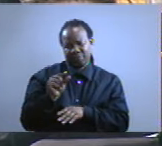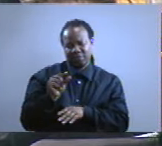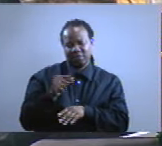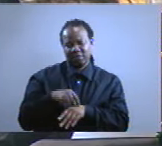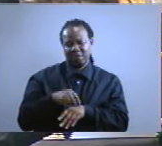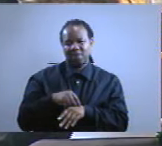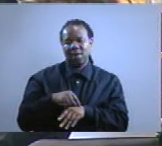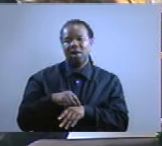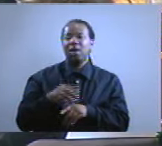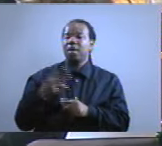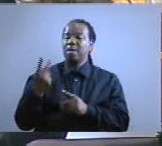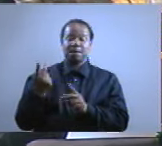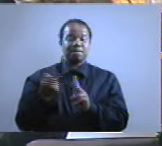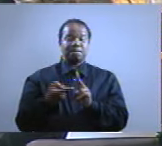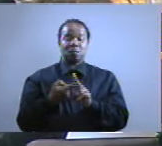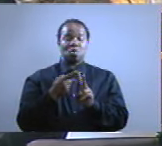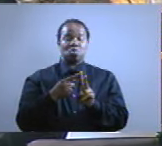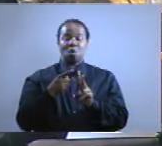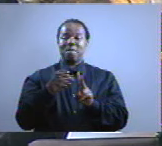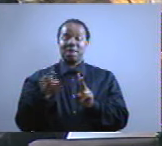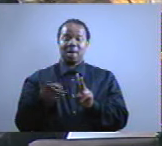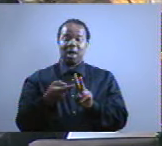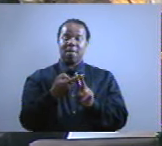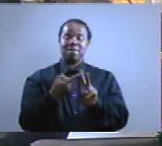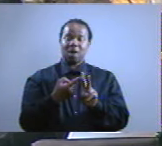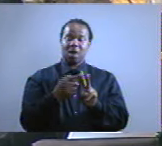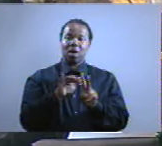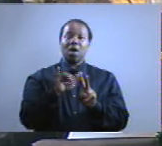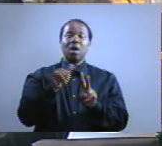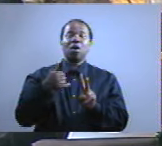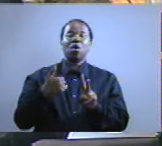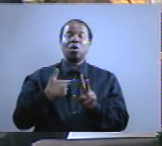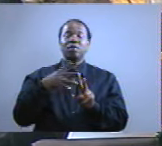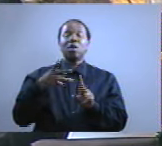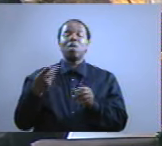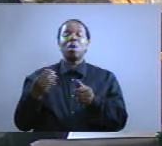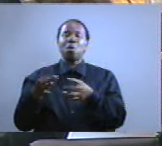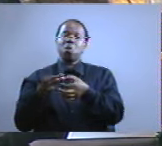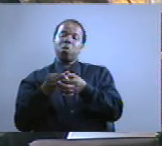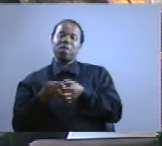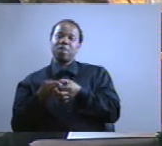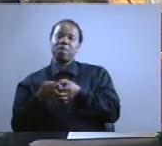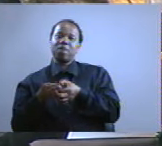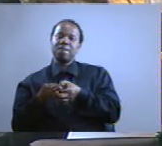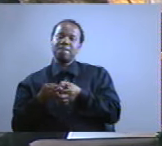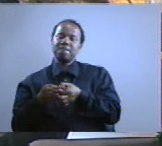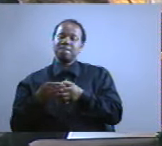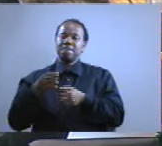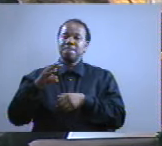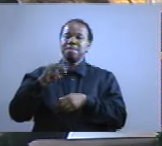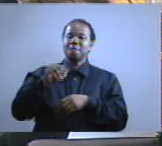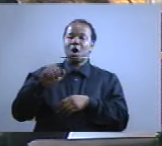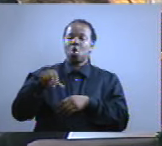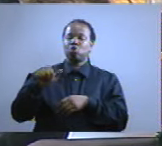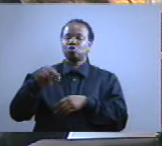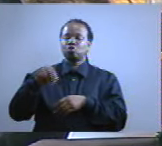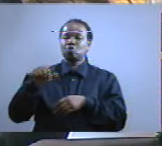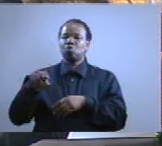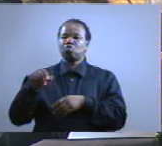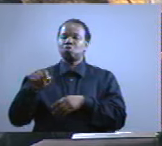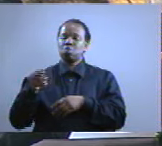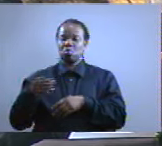her husband, Mrs. Oppenheimer was a close family friend of Prince Mangosuthu Buthelezi for many decades, and the